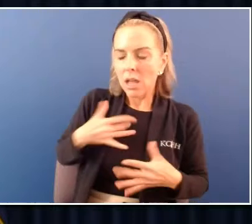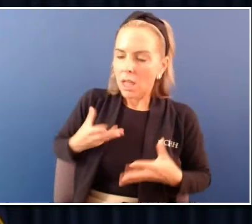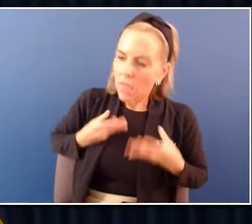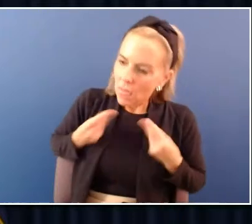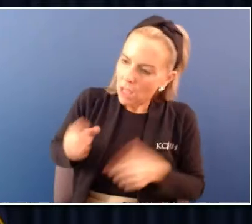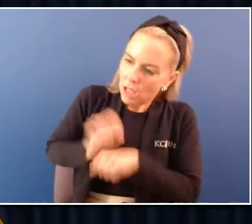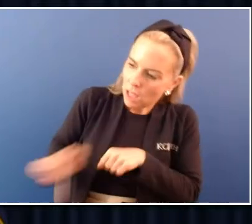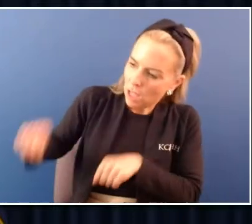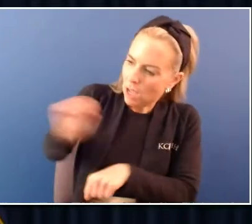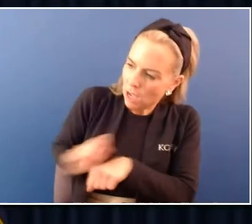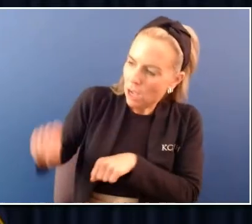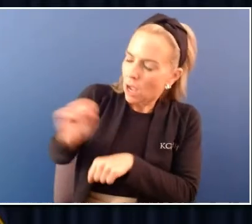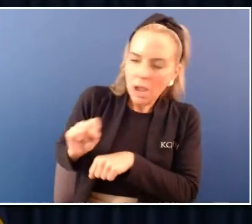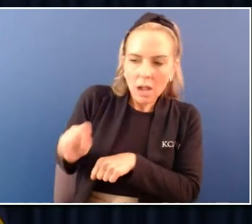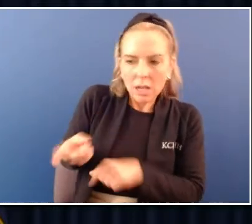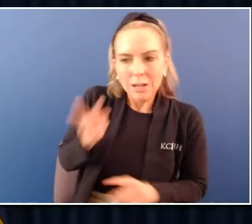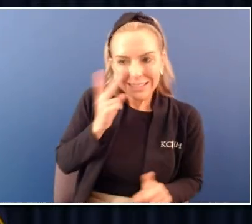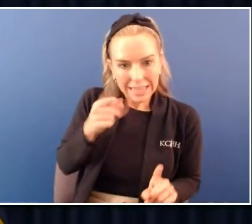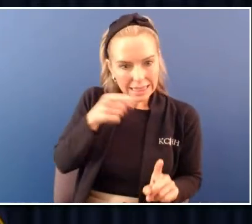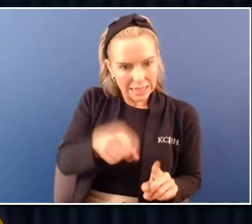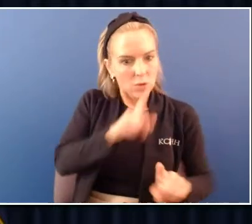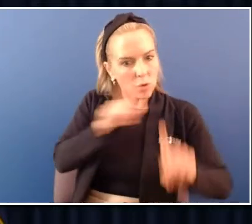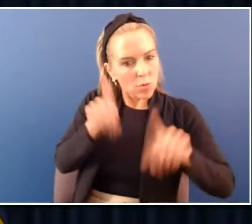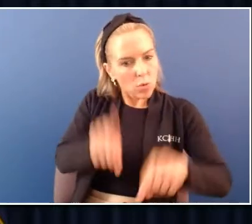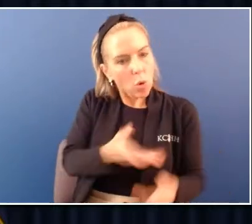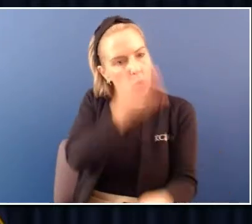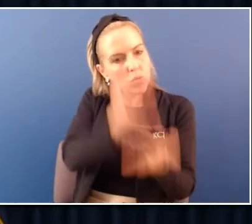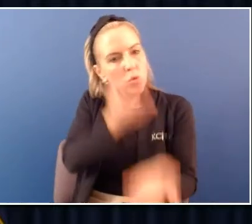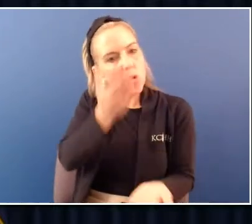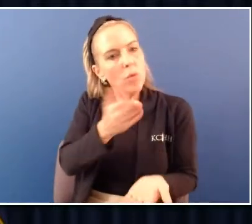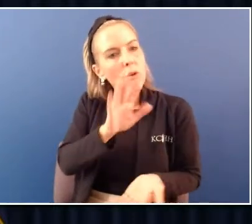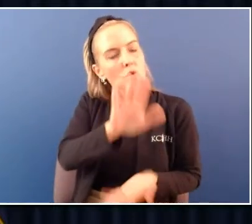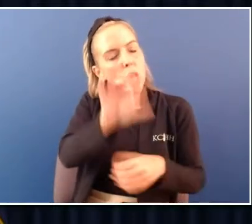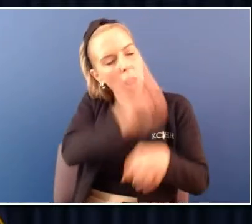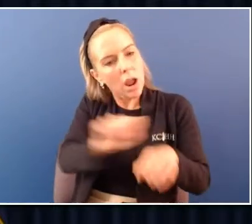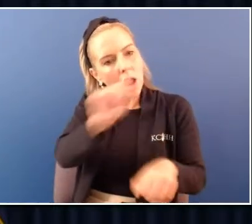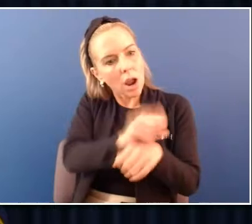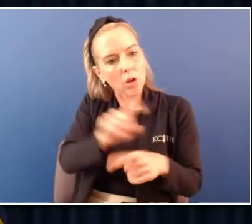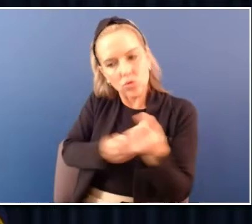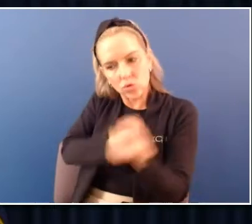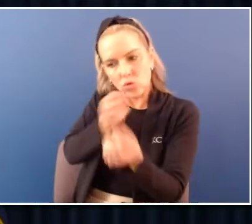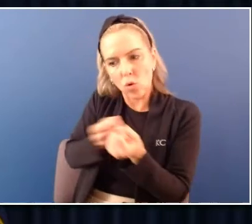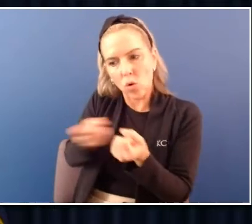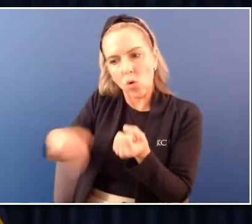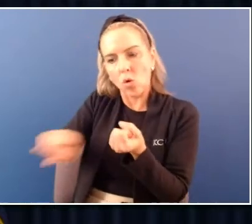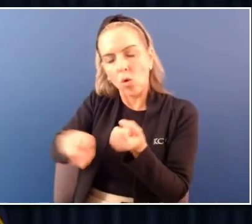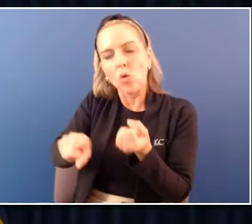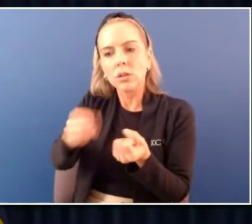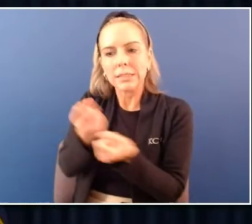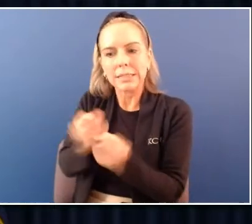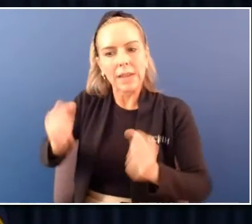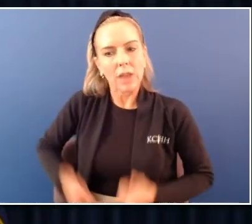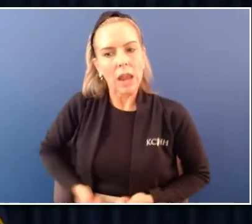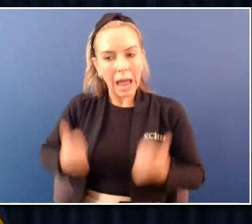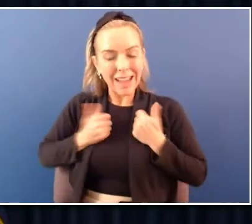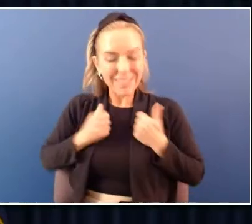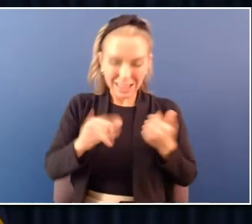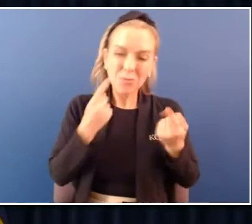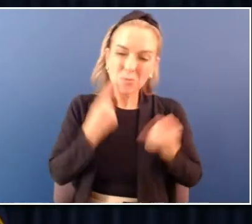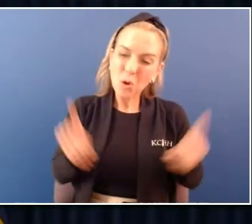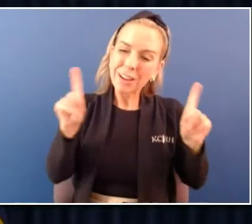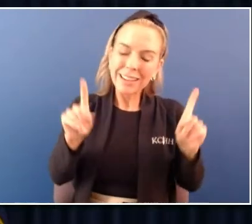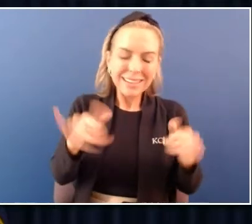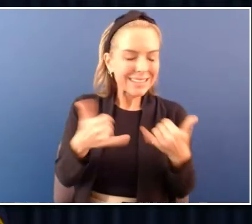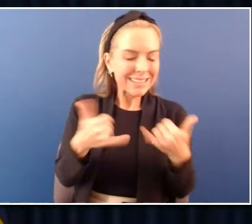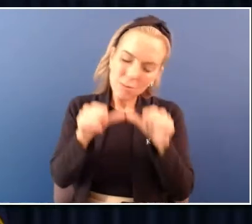report as proof that your collective actions are saving lives. It's working. Keep going. Keep